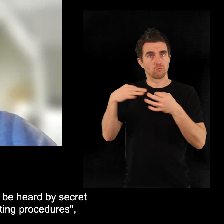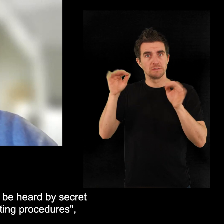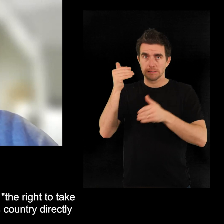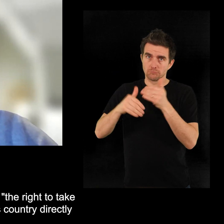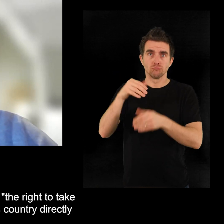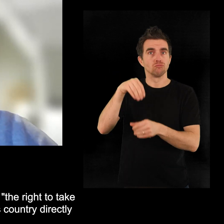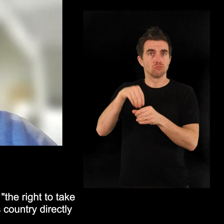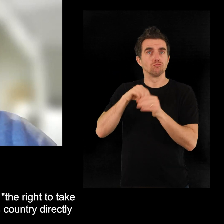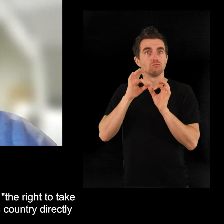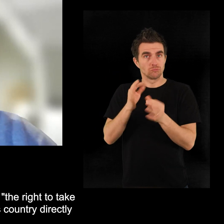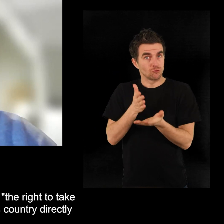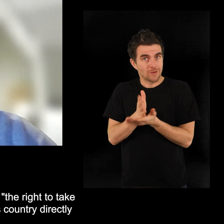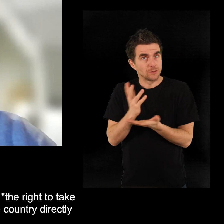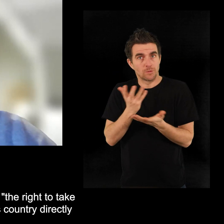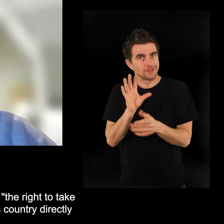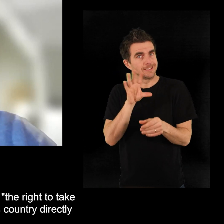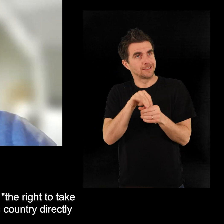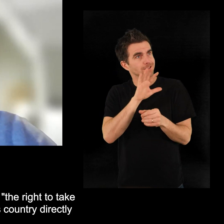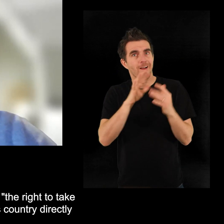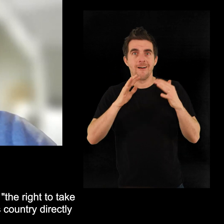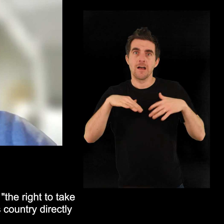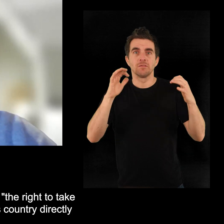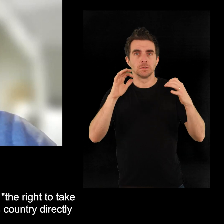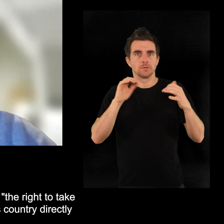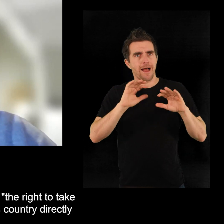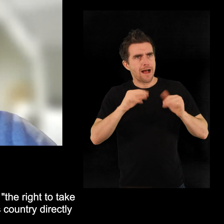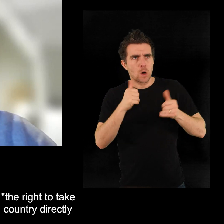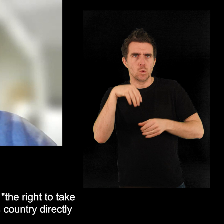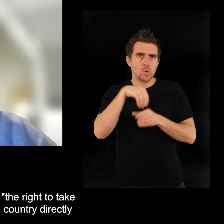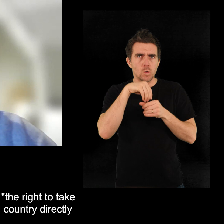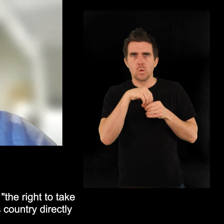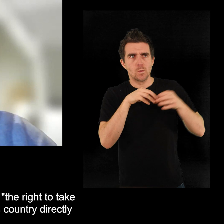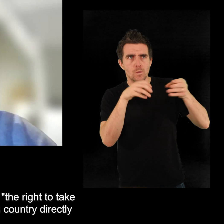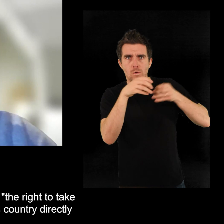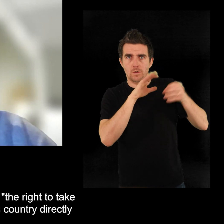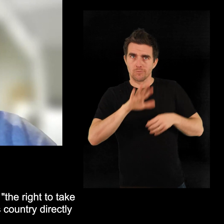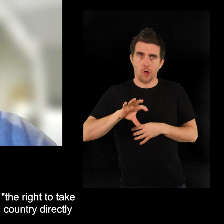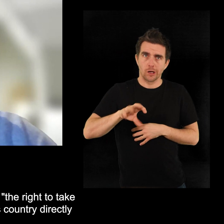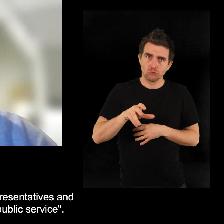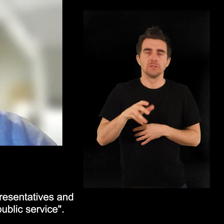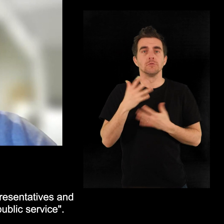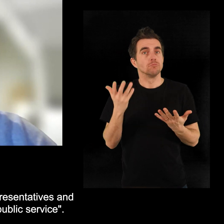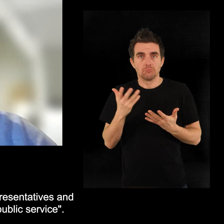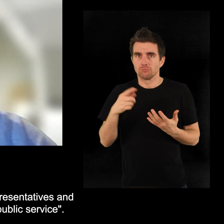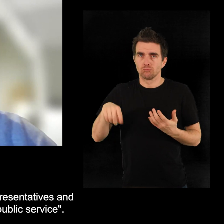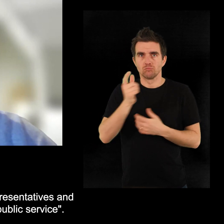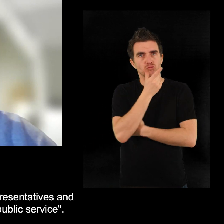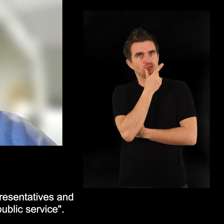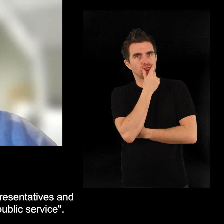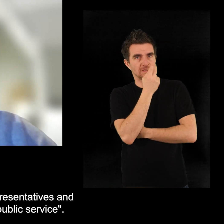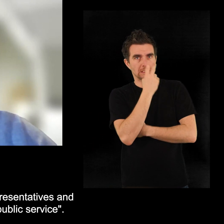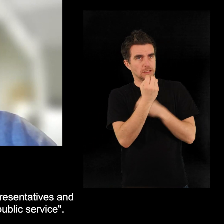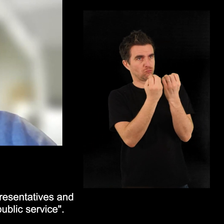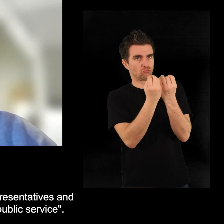procedures, and guaranteeing everyone the right to take part in government of his country directly or through freely